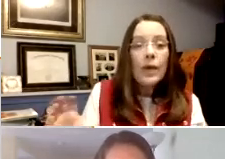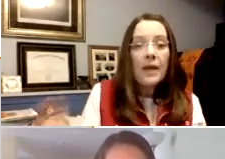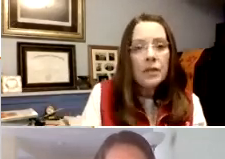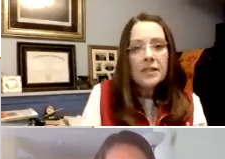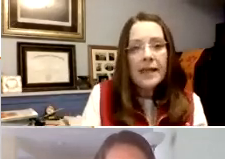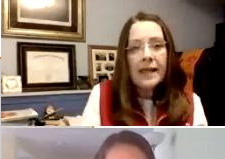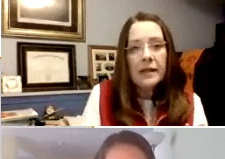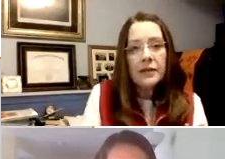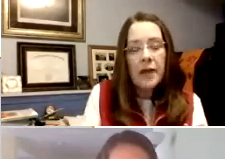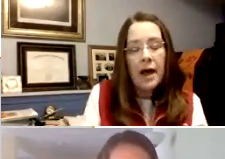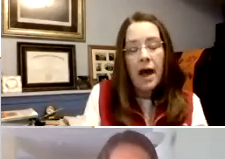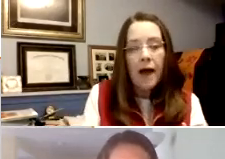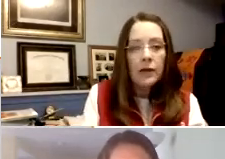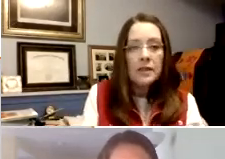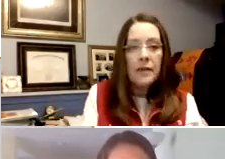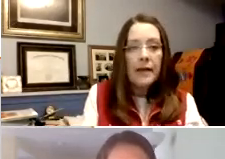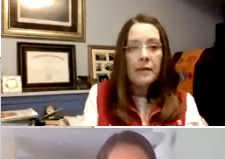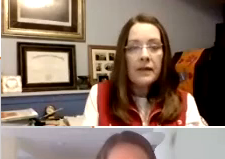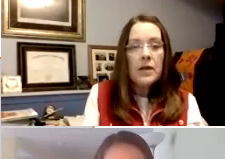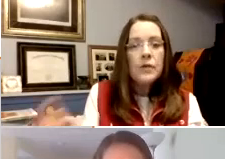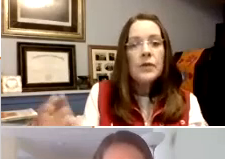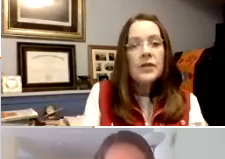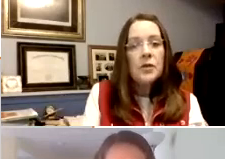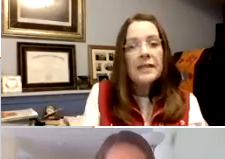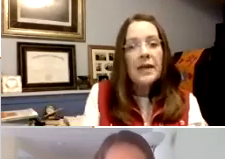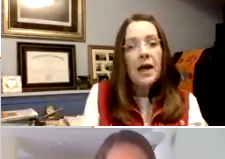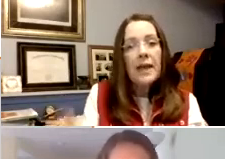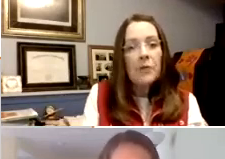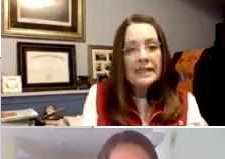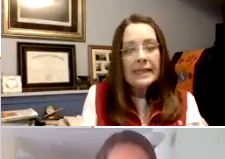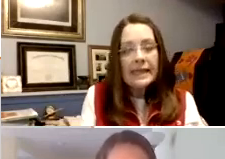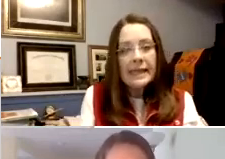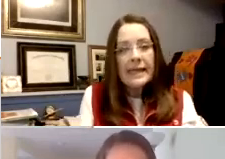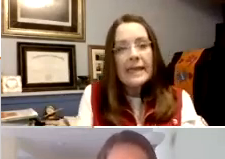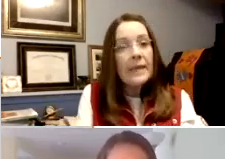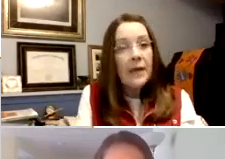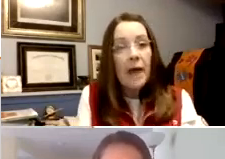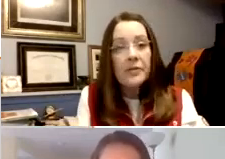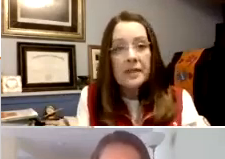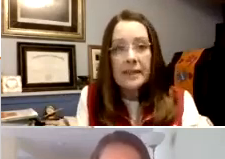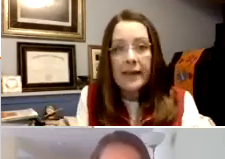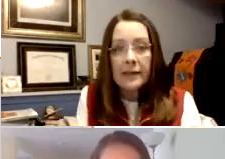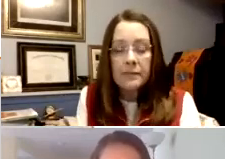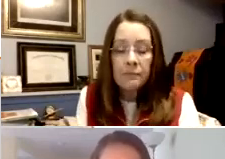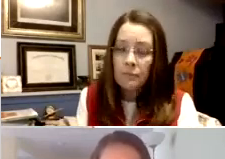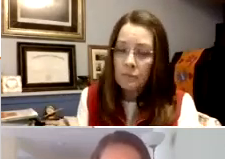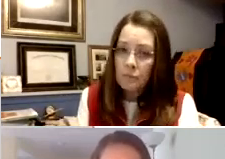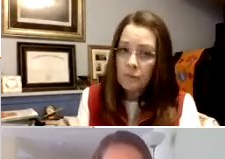with a push light hot glue to the bottom of it. So I turn this light on, I move the Slinky, it's now an object that's